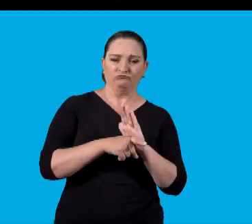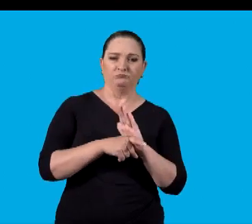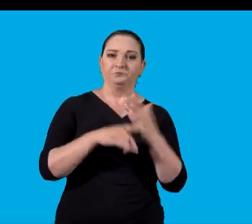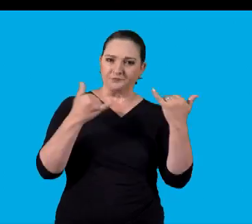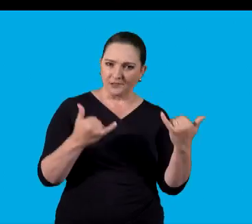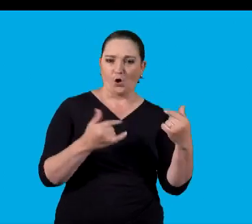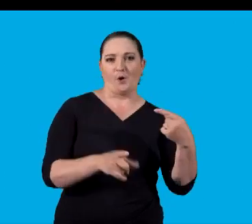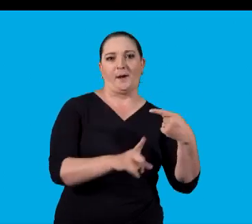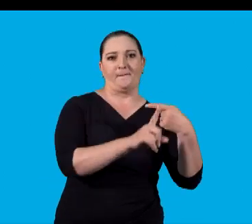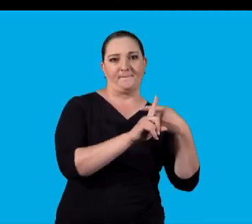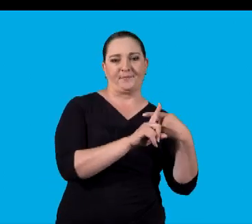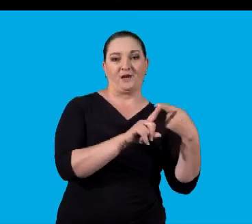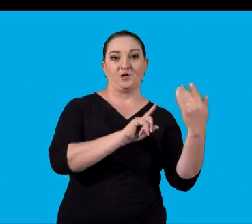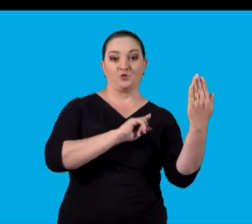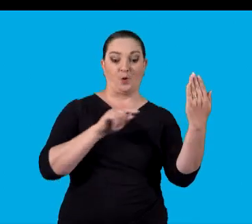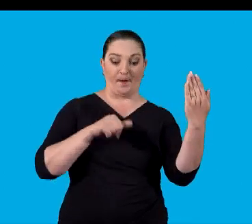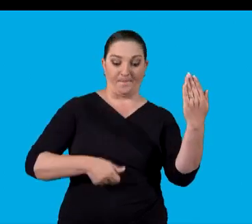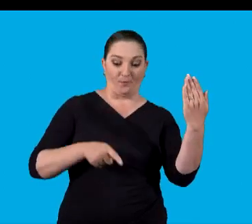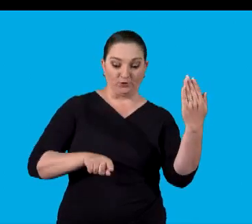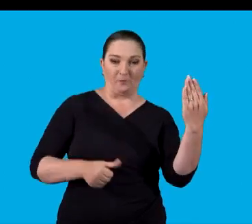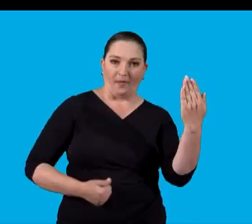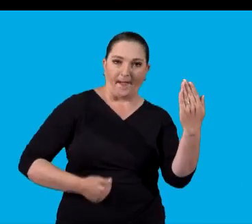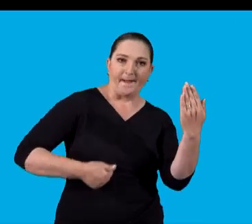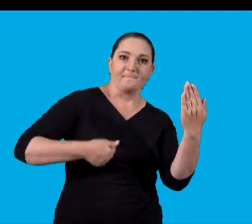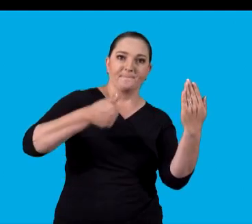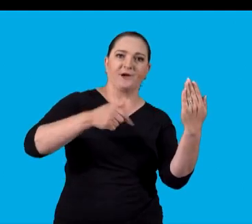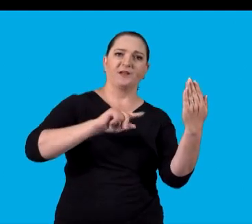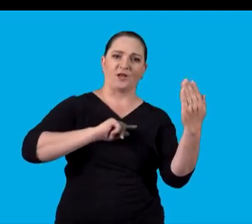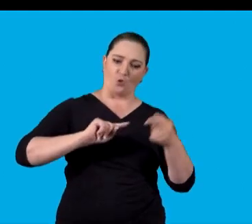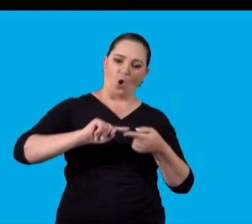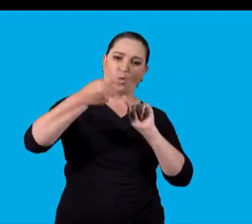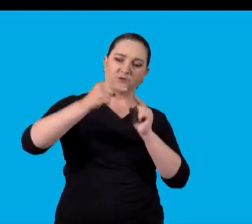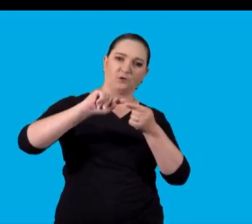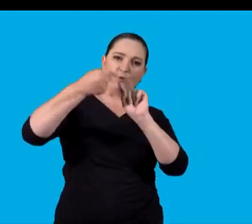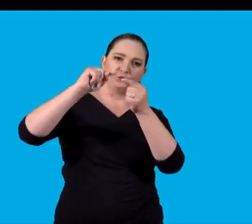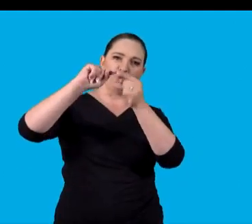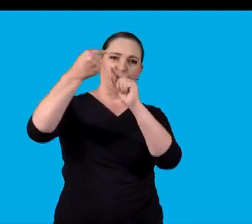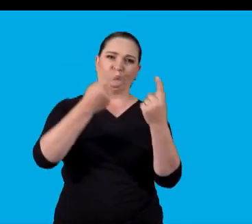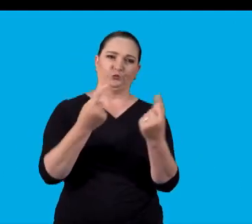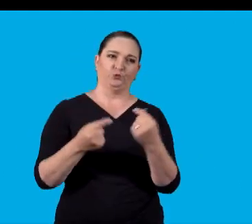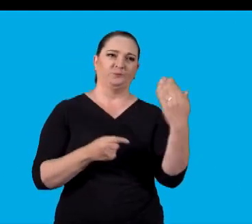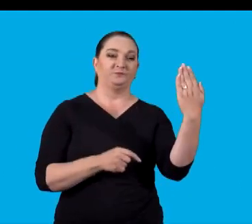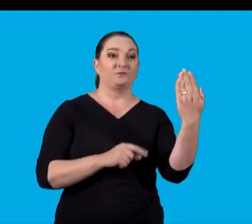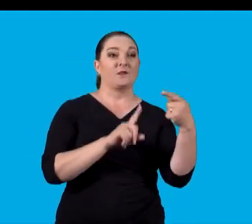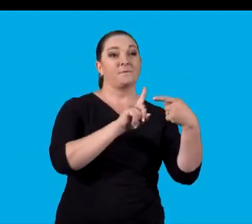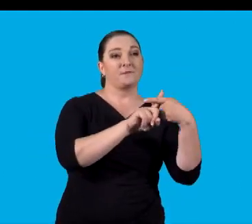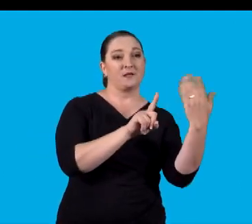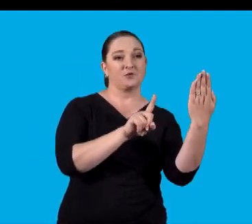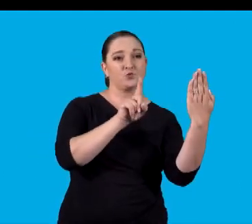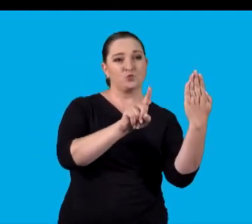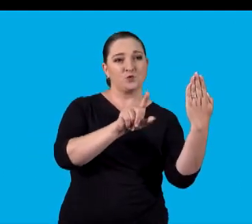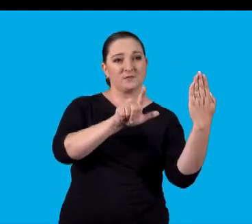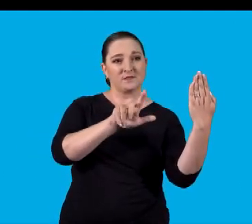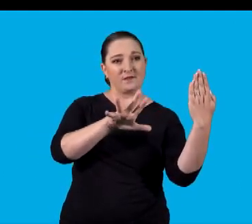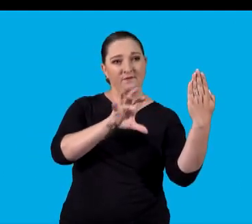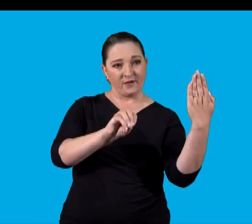26,250,000. And then instead of saying minus, I'll now say plus, because it's the bottom up. So I flip the signs, I do